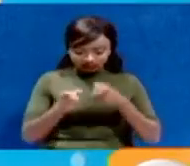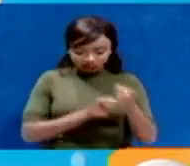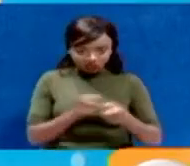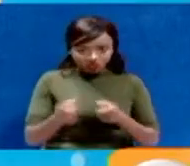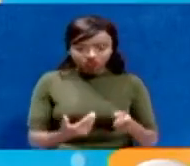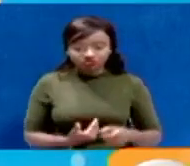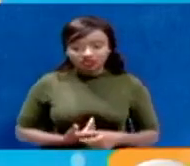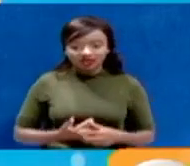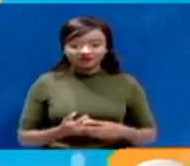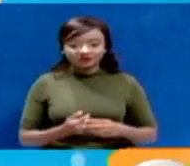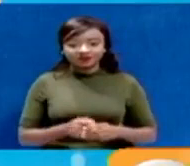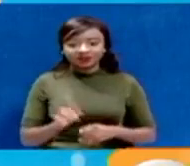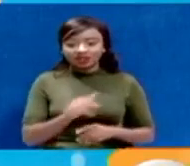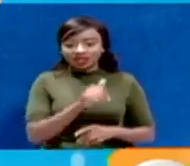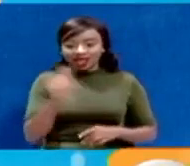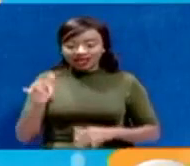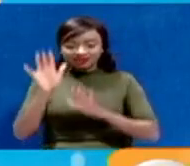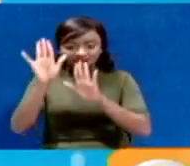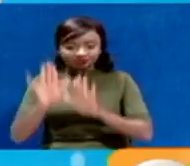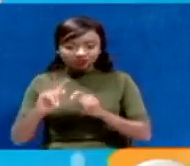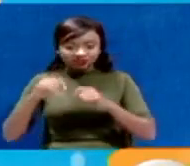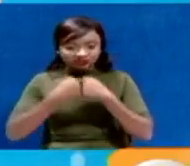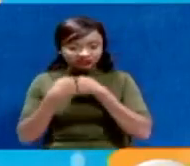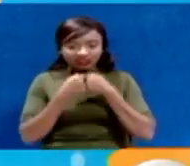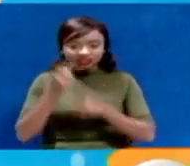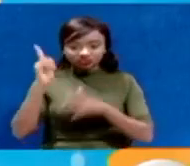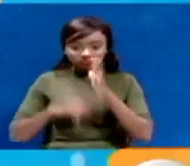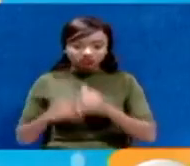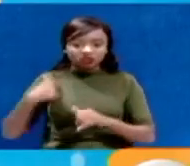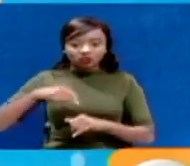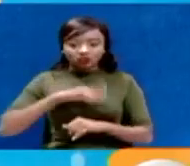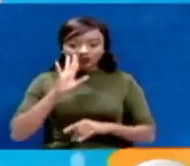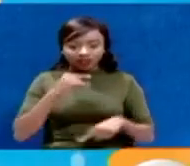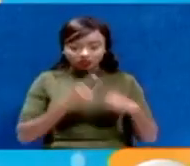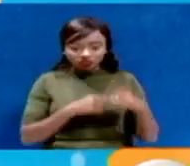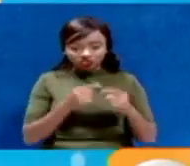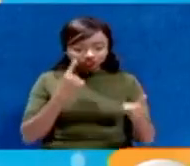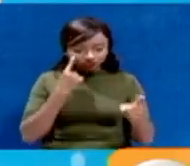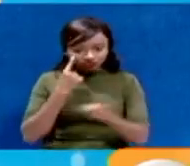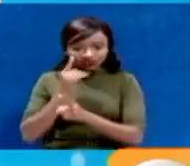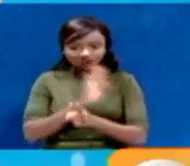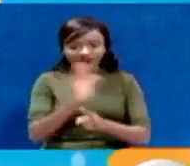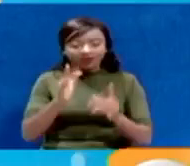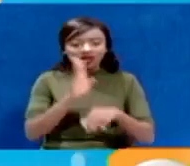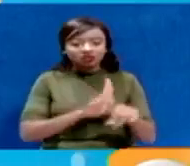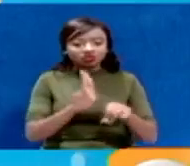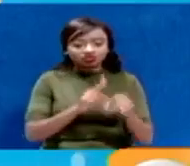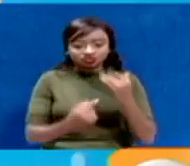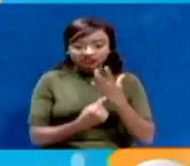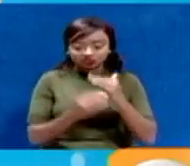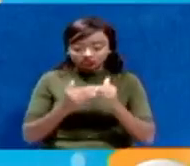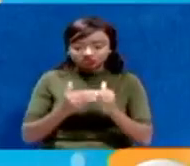of. One of the key challenges as we grow is that we're going to continue to see use of